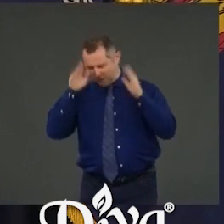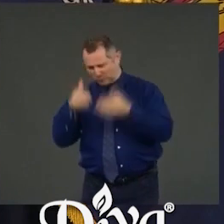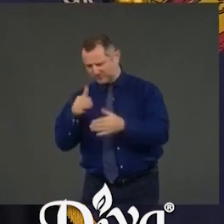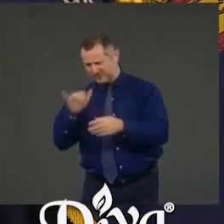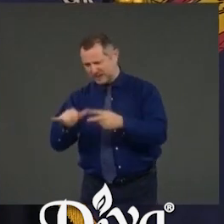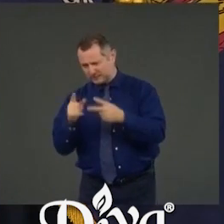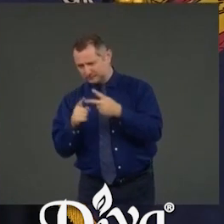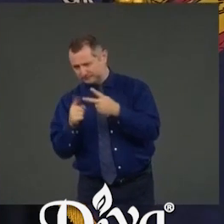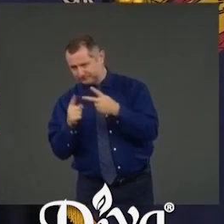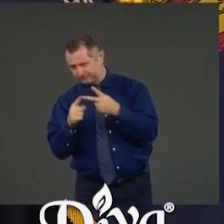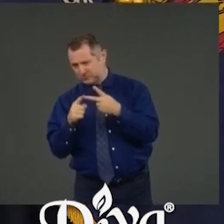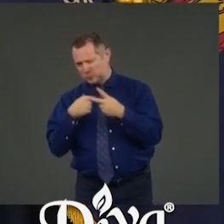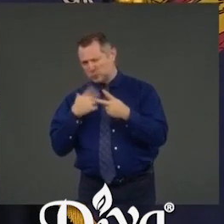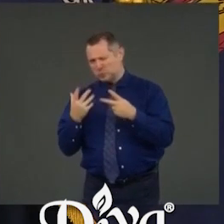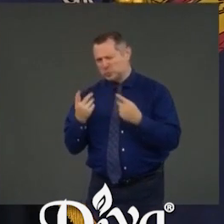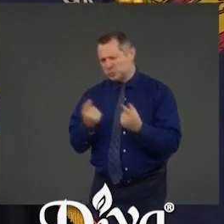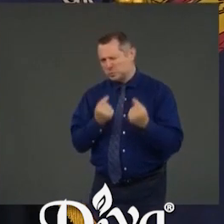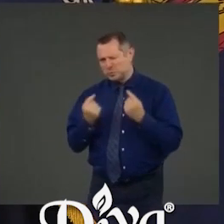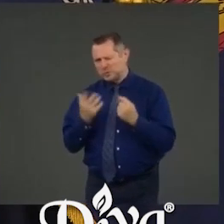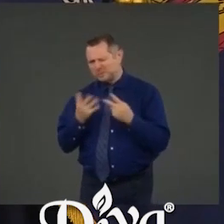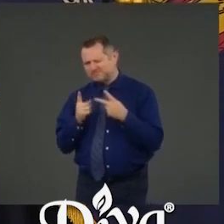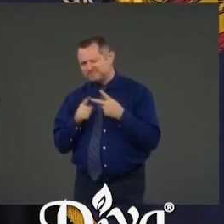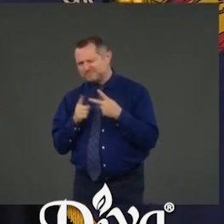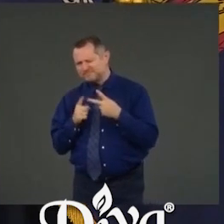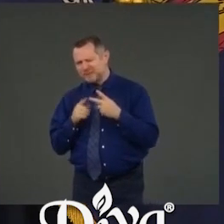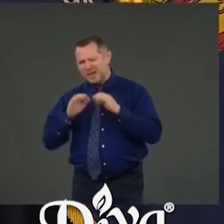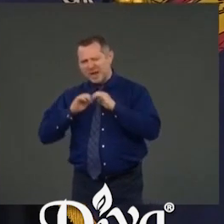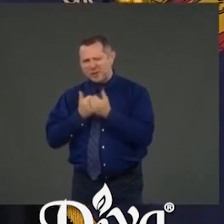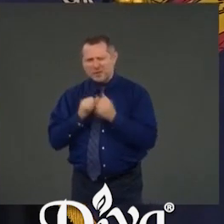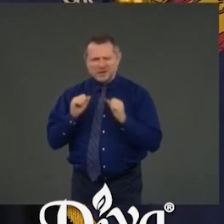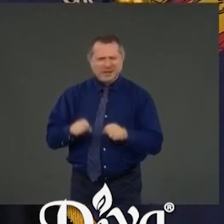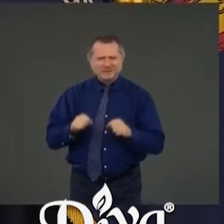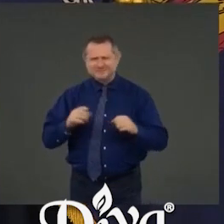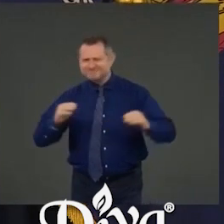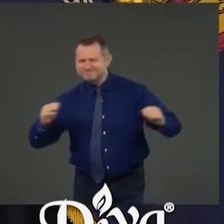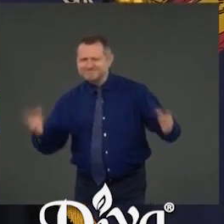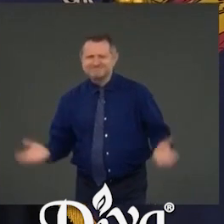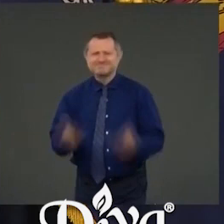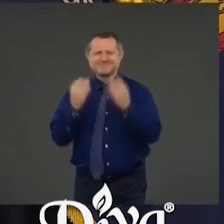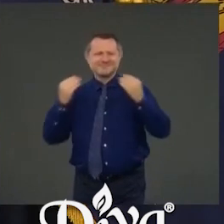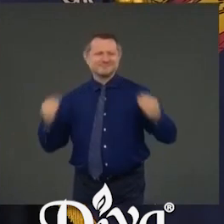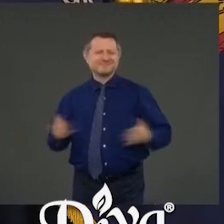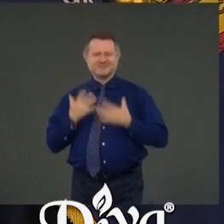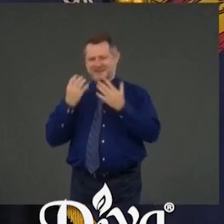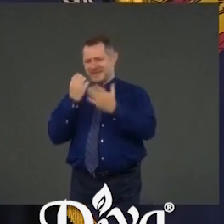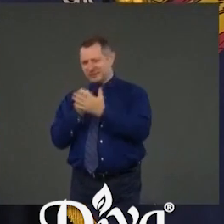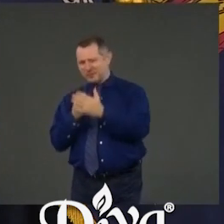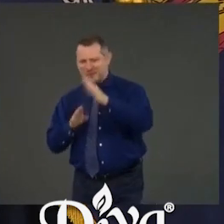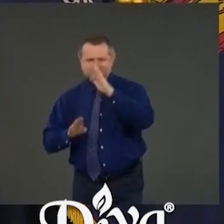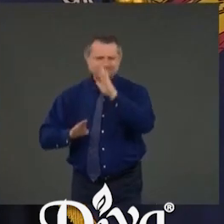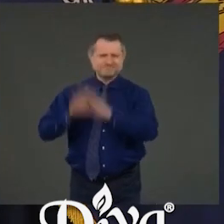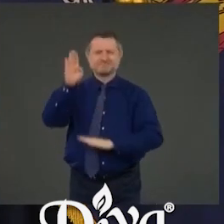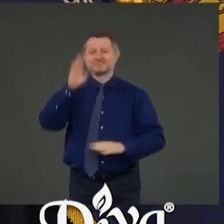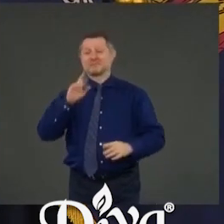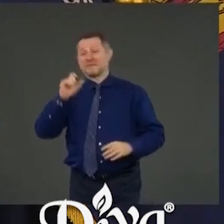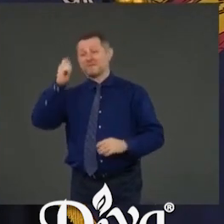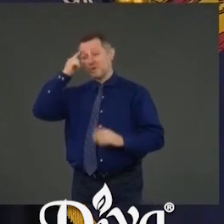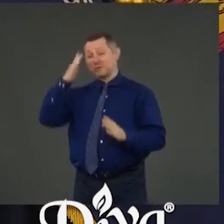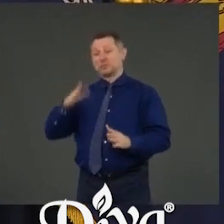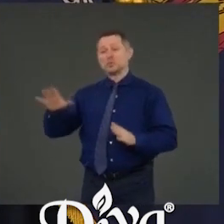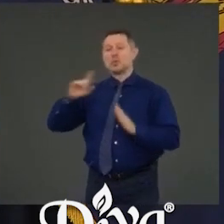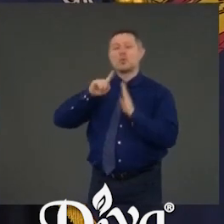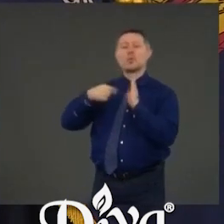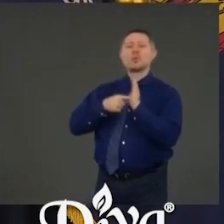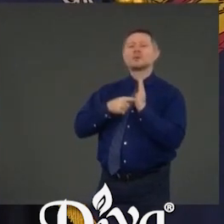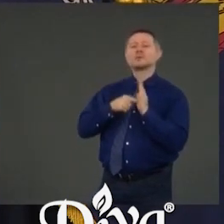we do to reinvigorate the economy? What can government do? What can we invest in? What